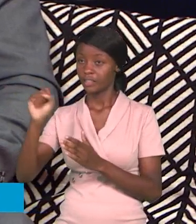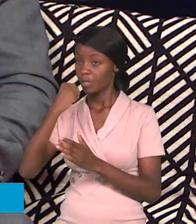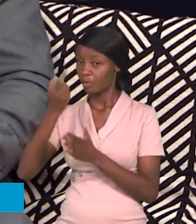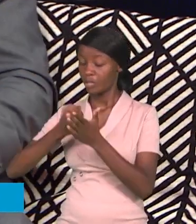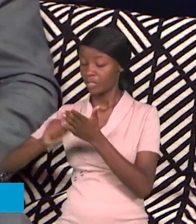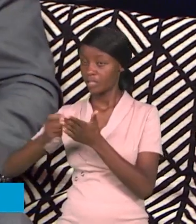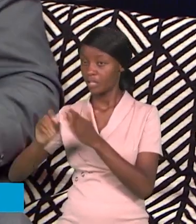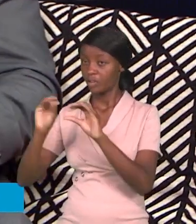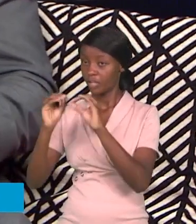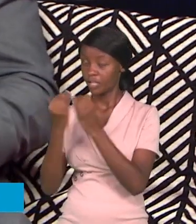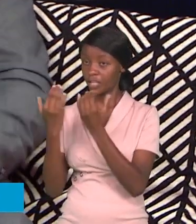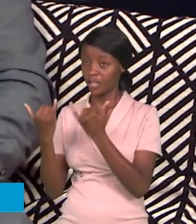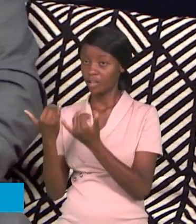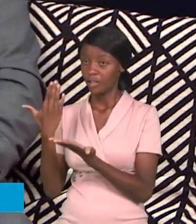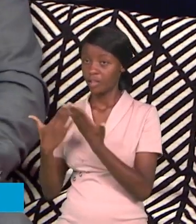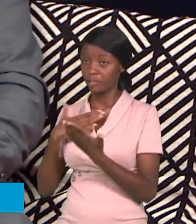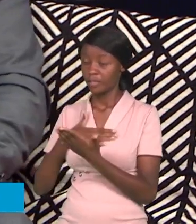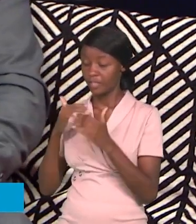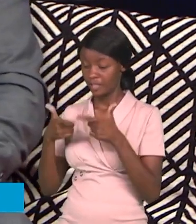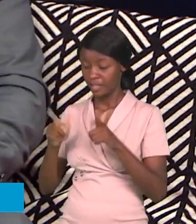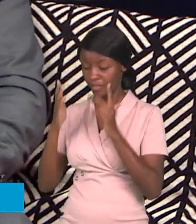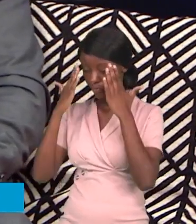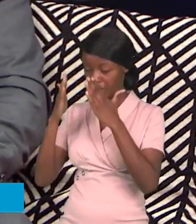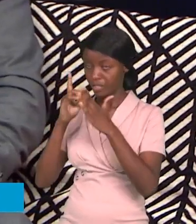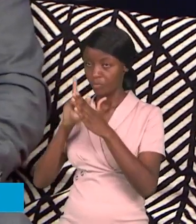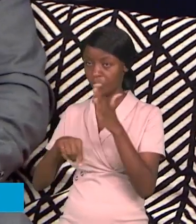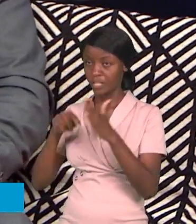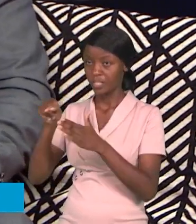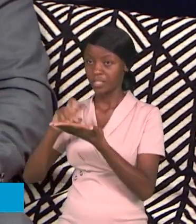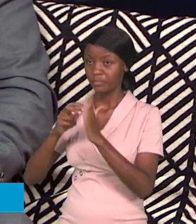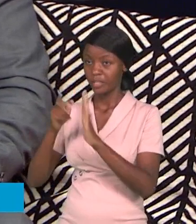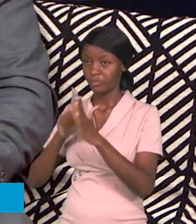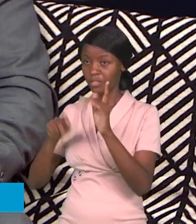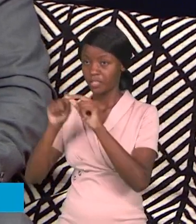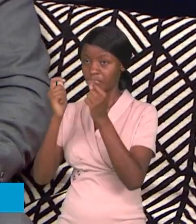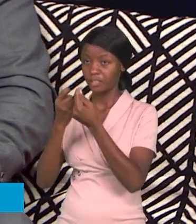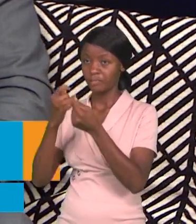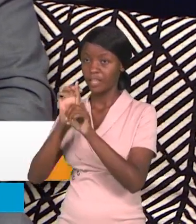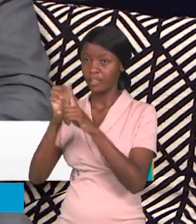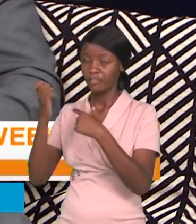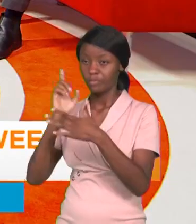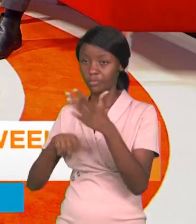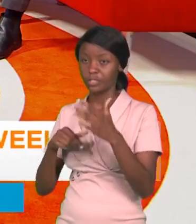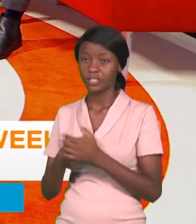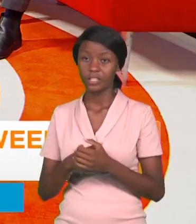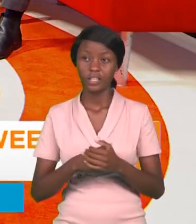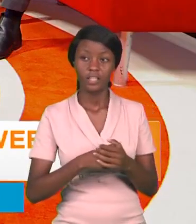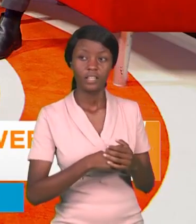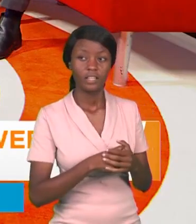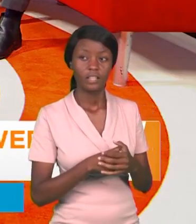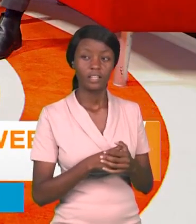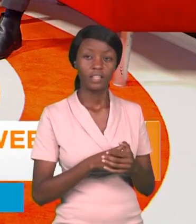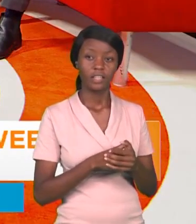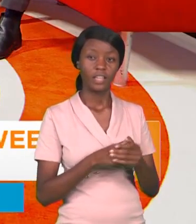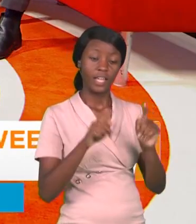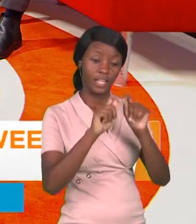organization. Gentlemen, let's take a deep dive into this. What exactly is Team Environment? Team Environment Kenya is the